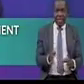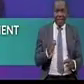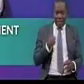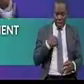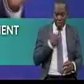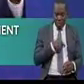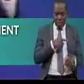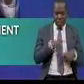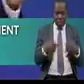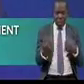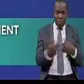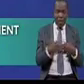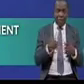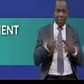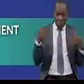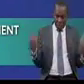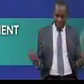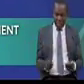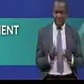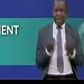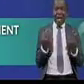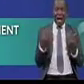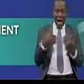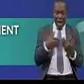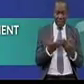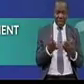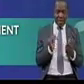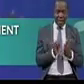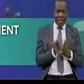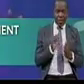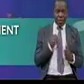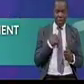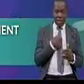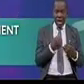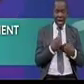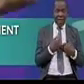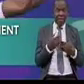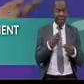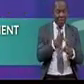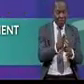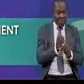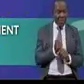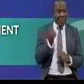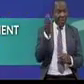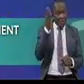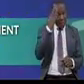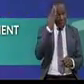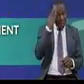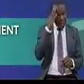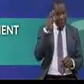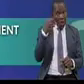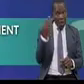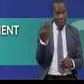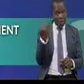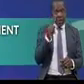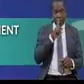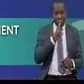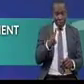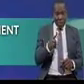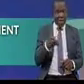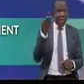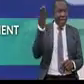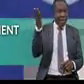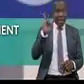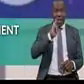after that we have received the knowledge of the truth, there remaineth no more